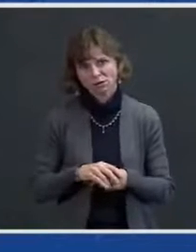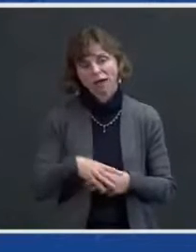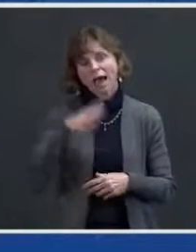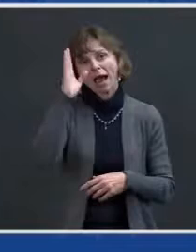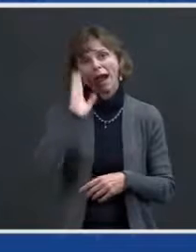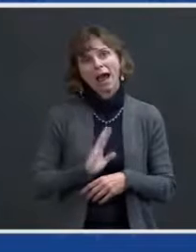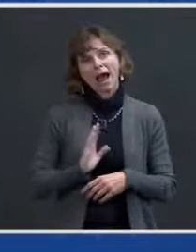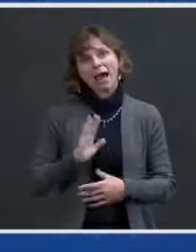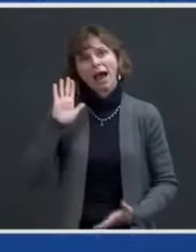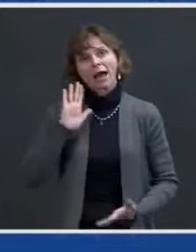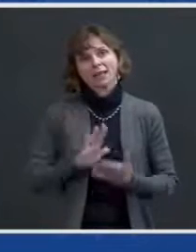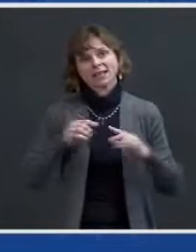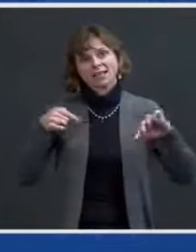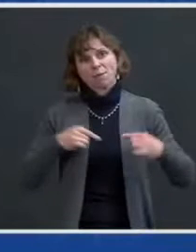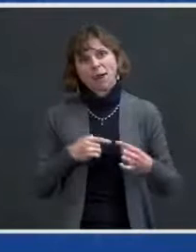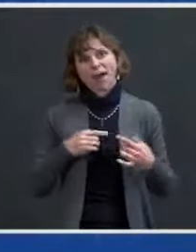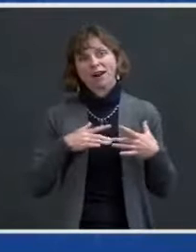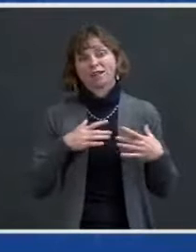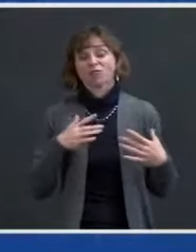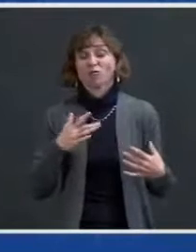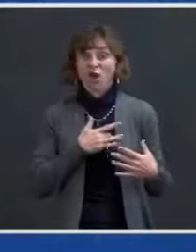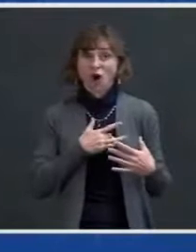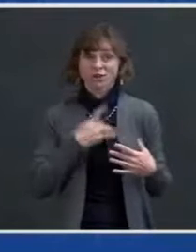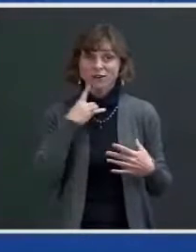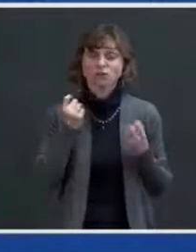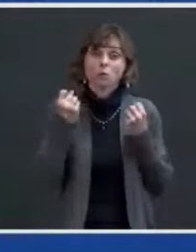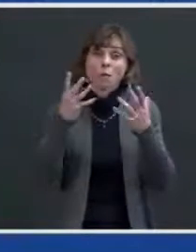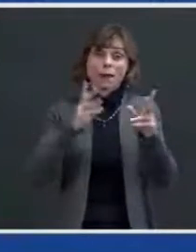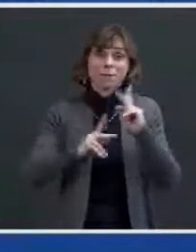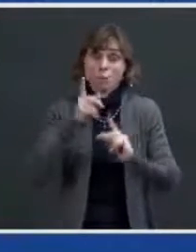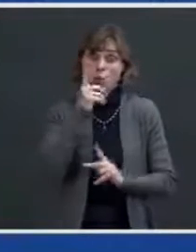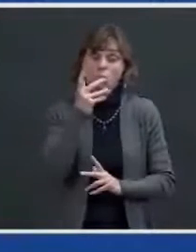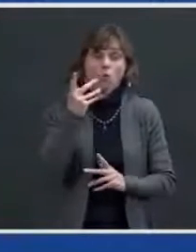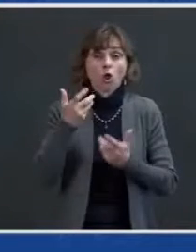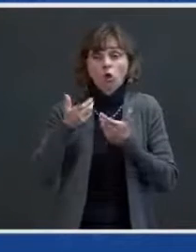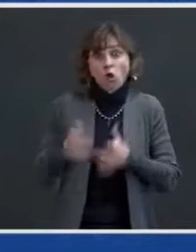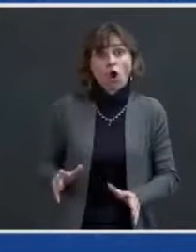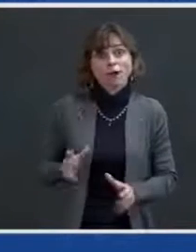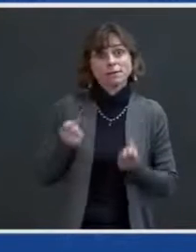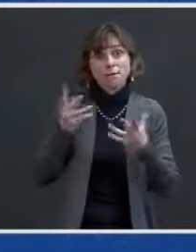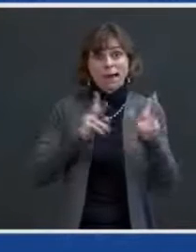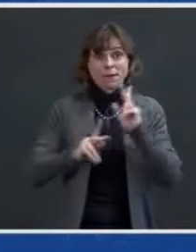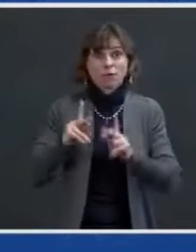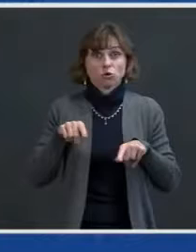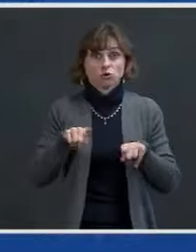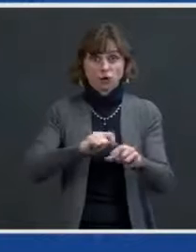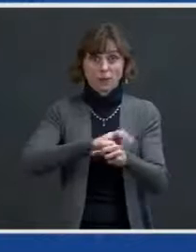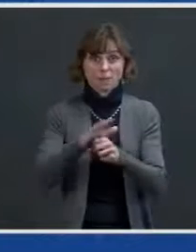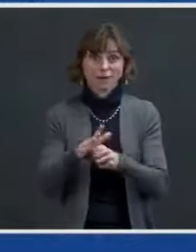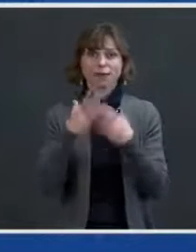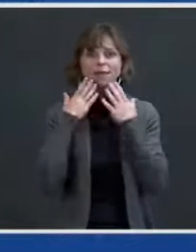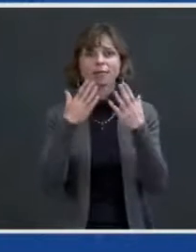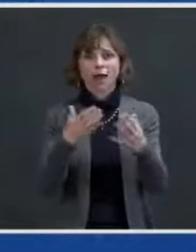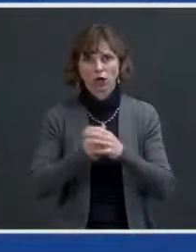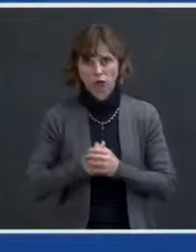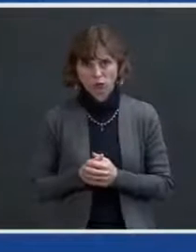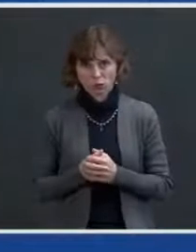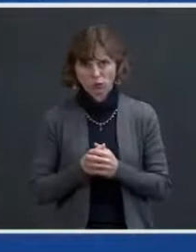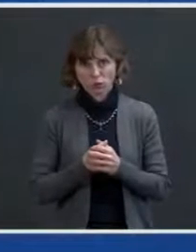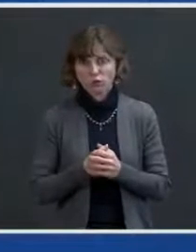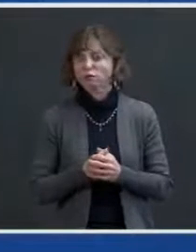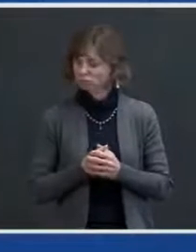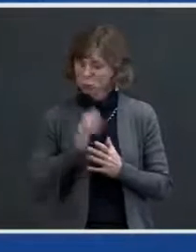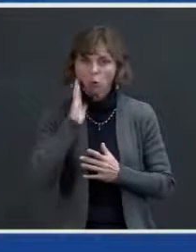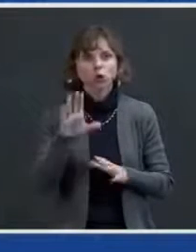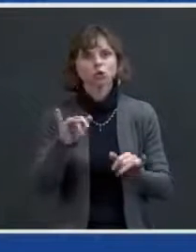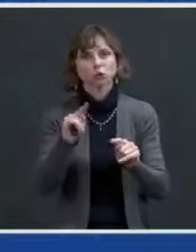God ease the pain in the heart of so many who've lost so many people in this pandemic. Thank you. And we're going to do